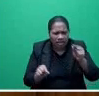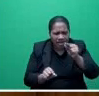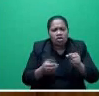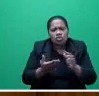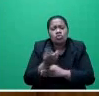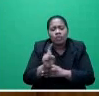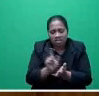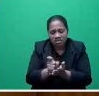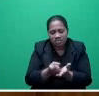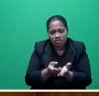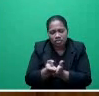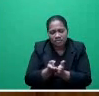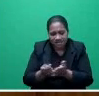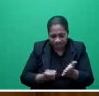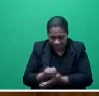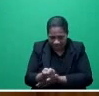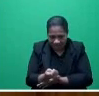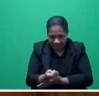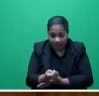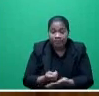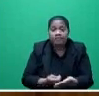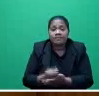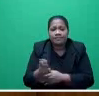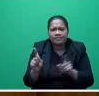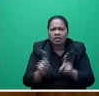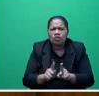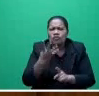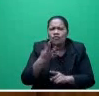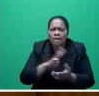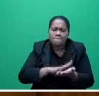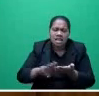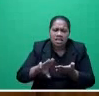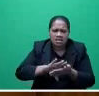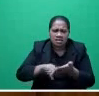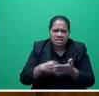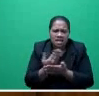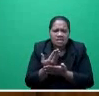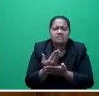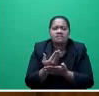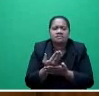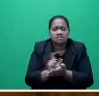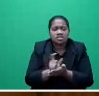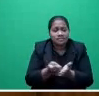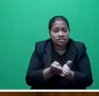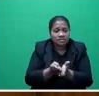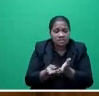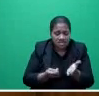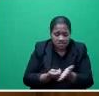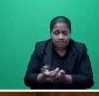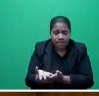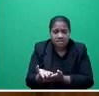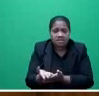said, government bills for civil servant pay is close to 4 million daily. Civil servants, they spend their salaries, which